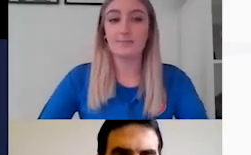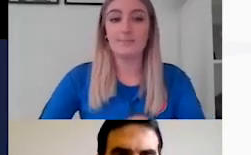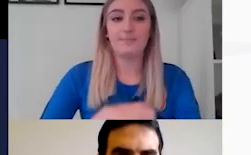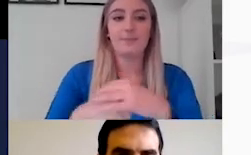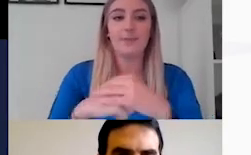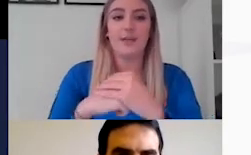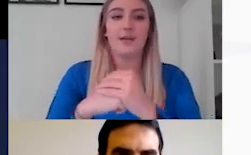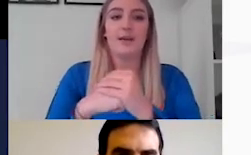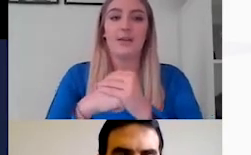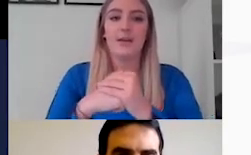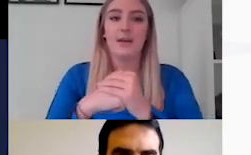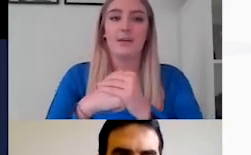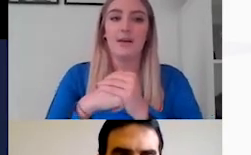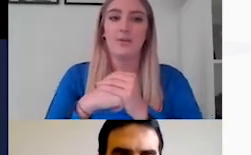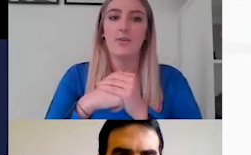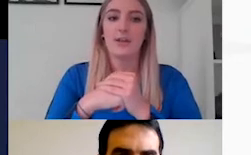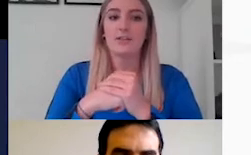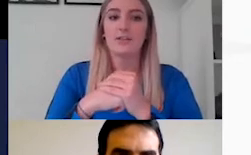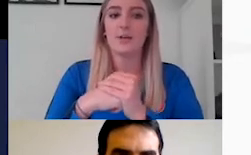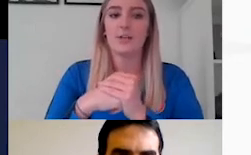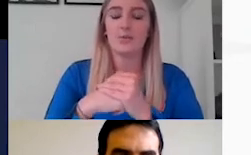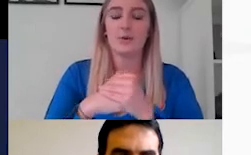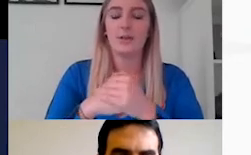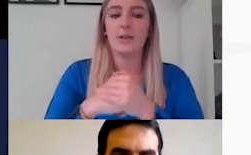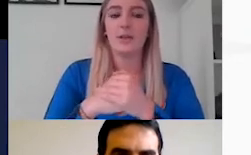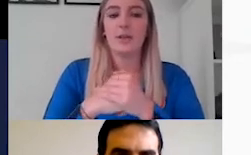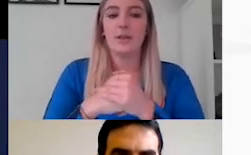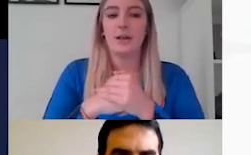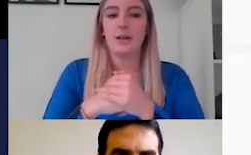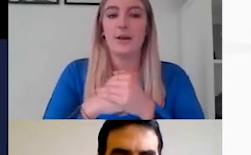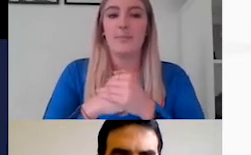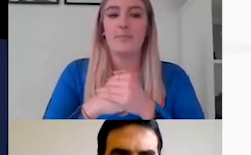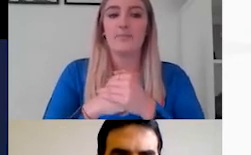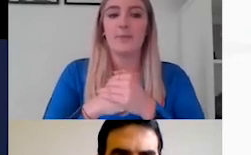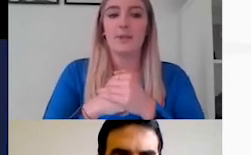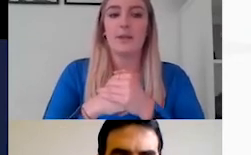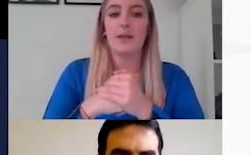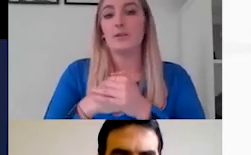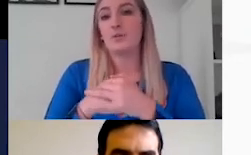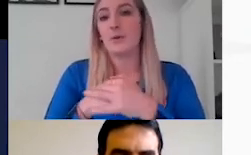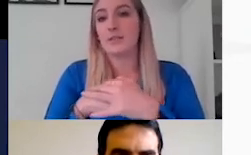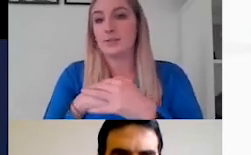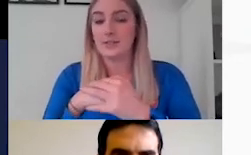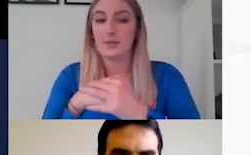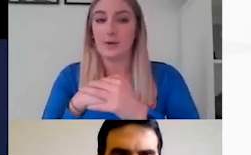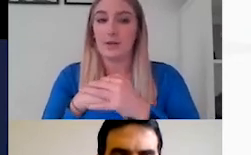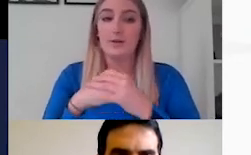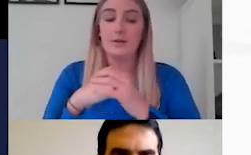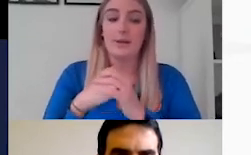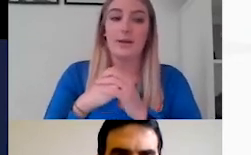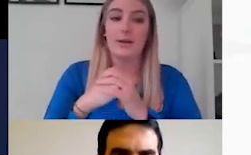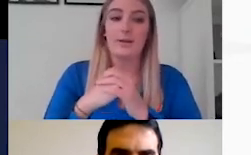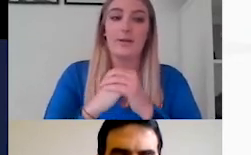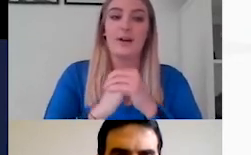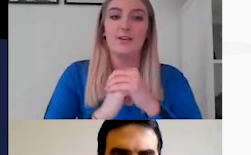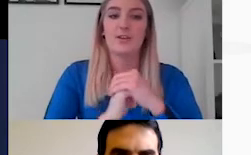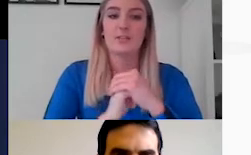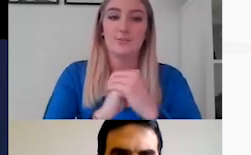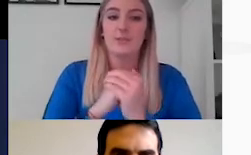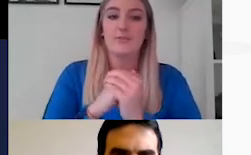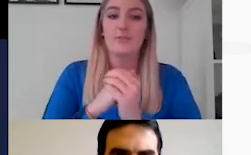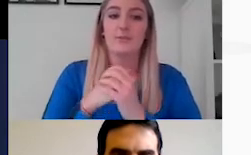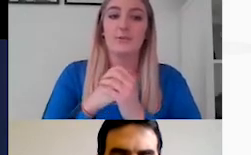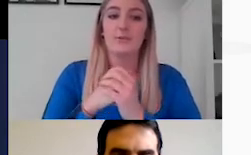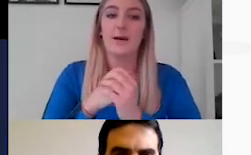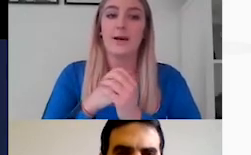opportunities, and then kind of things that we're doing in 2021 around our